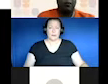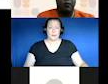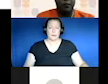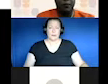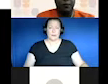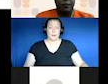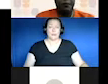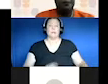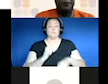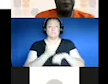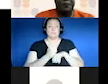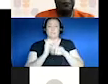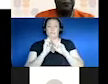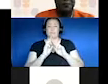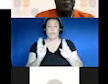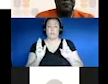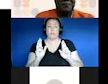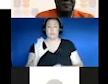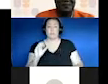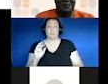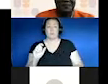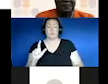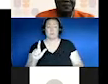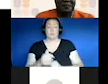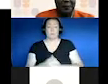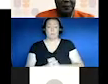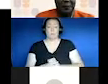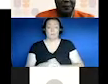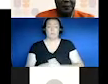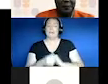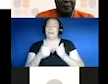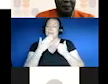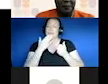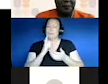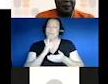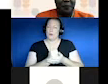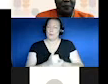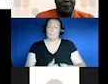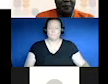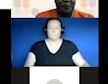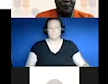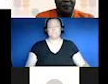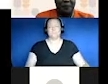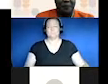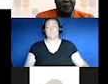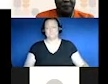So we are set, Carol. Dave's got his slides up. Thanks so much for your help.